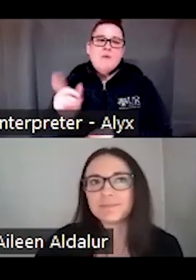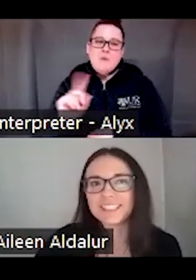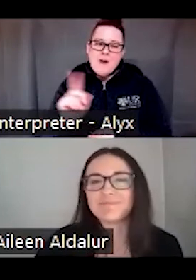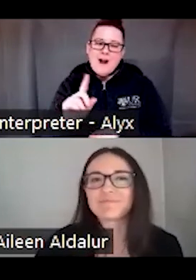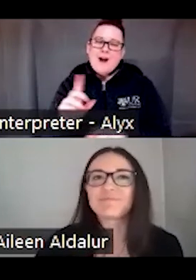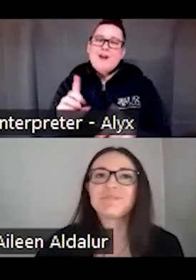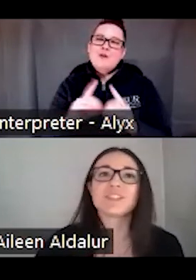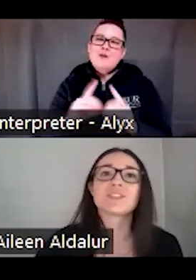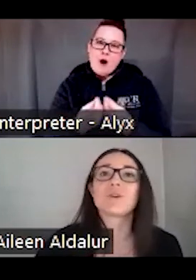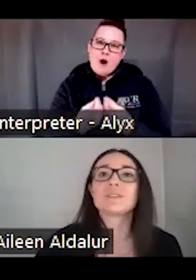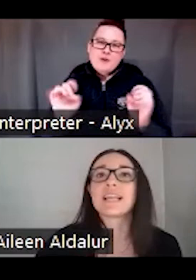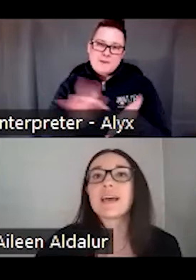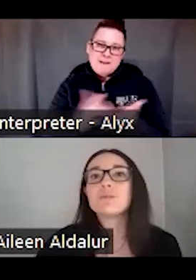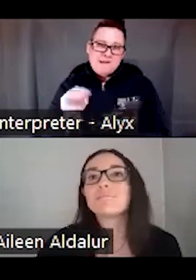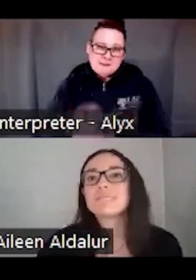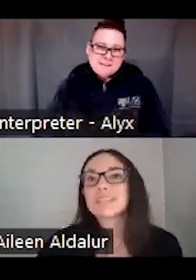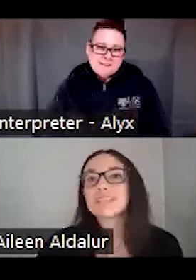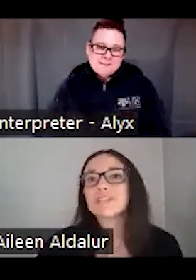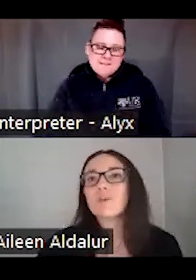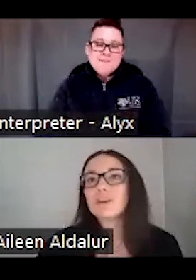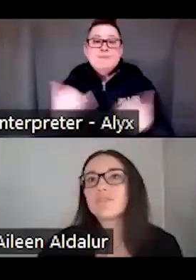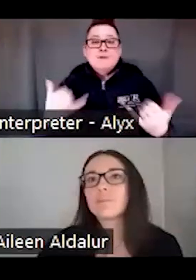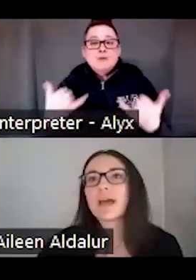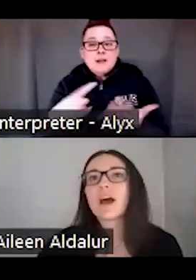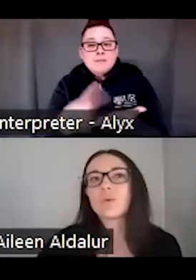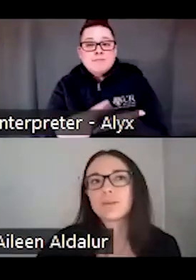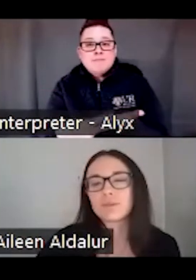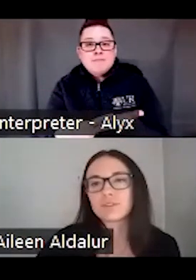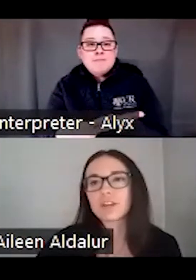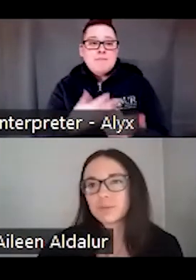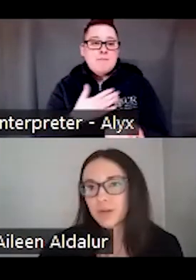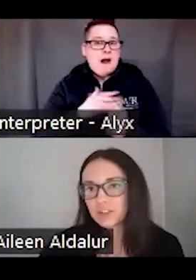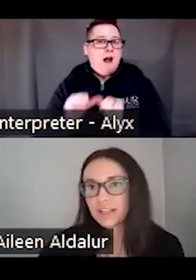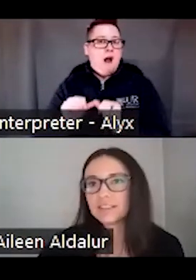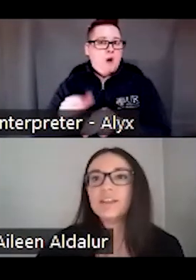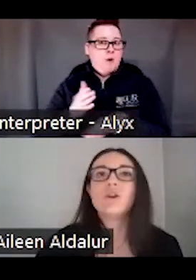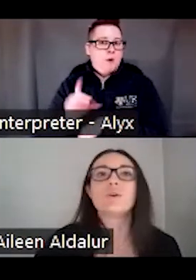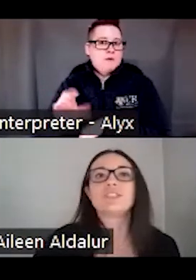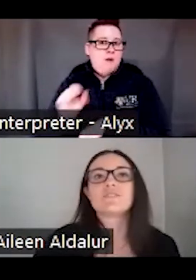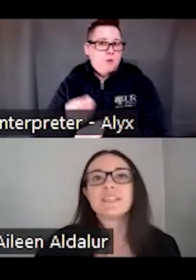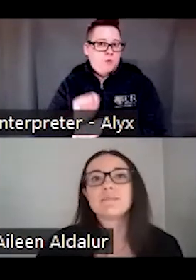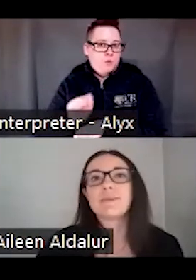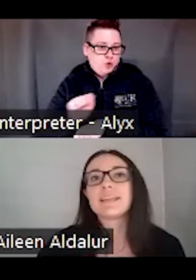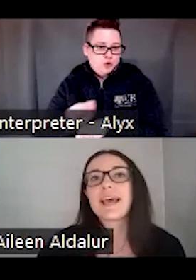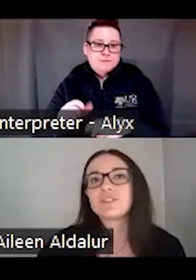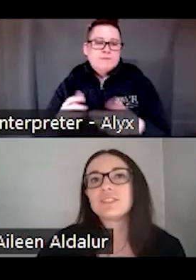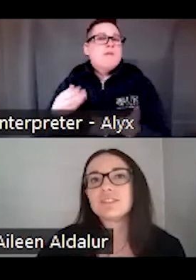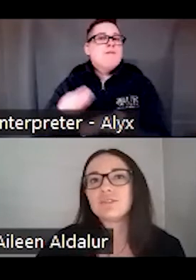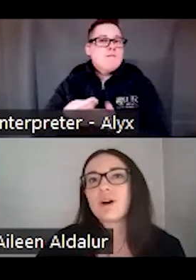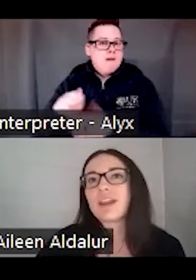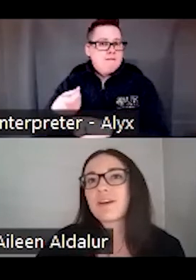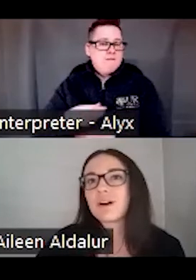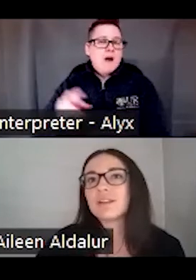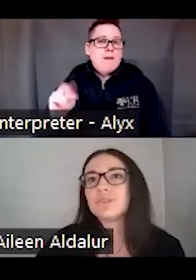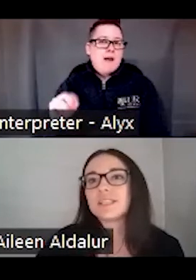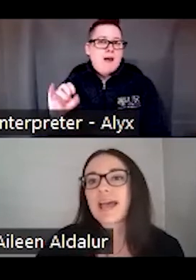at URMC. So today I will be discussing the work from my ongoing postdoctoral project, which is funded by the National